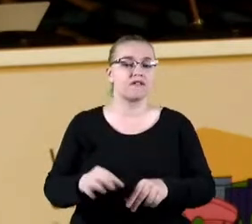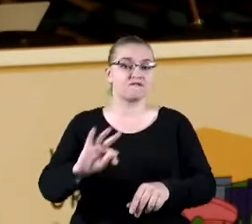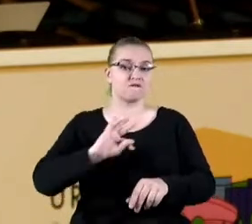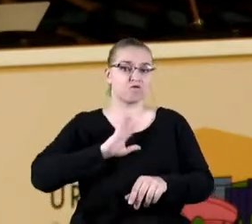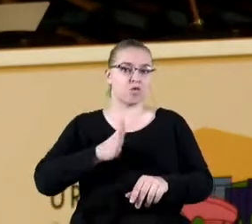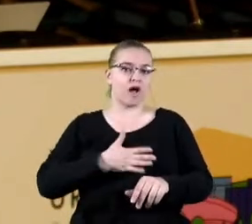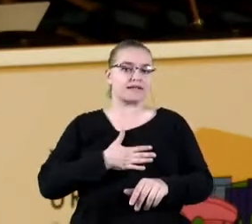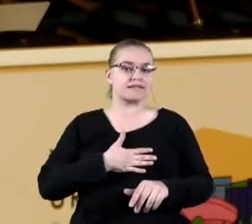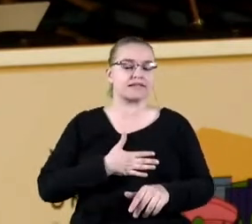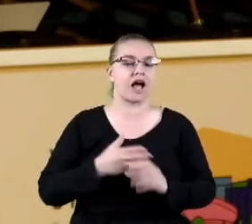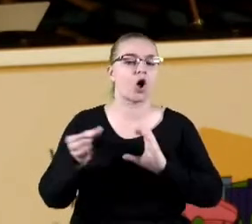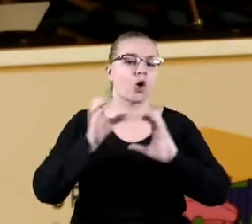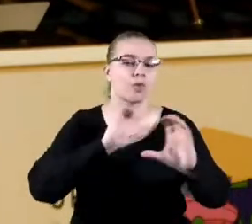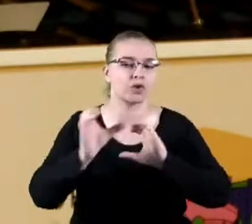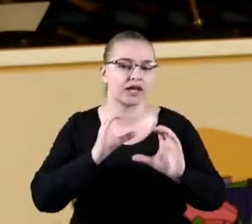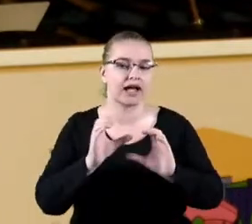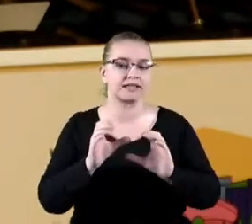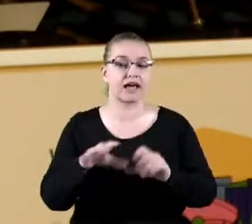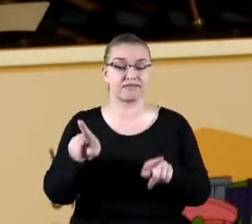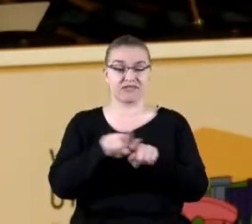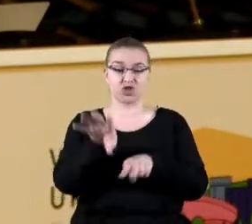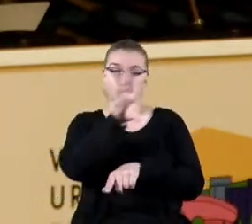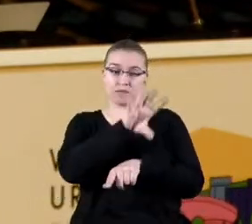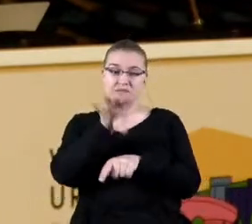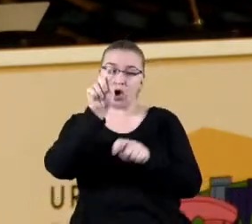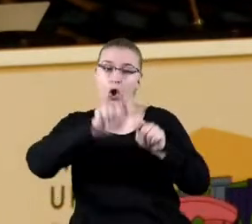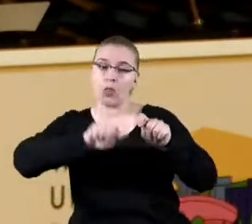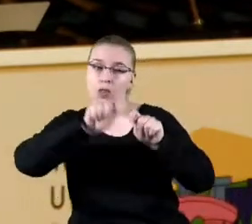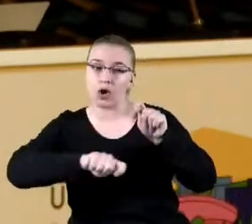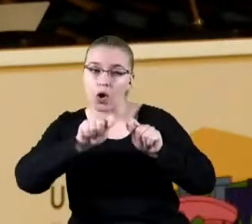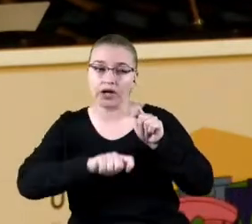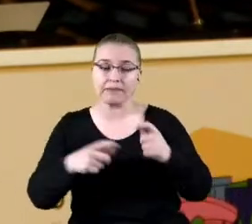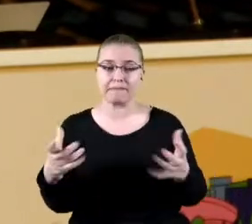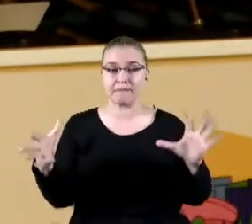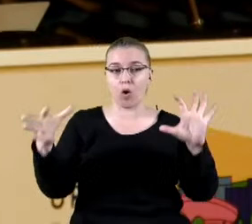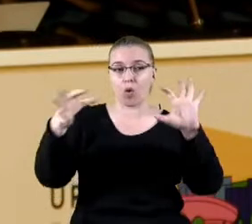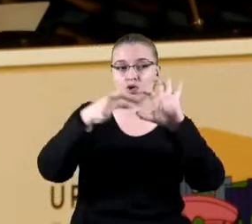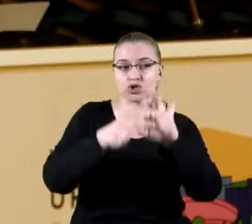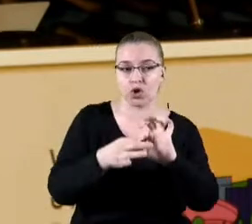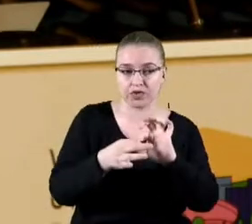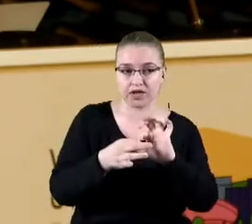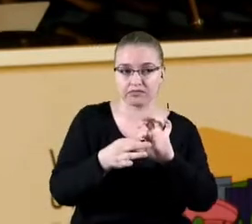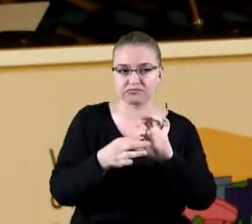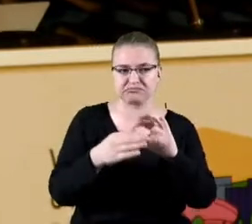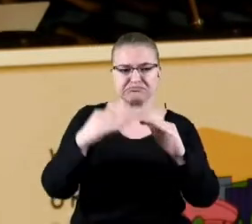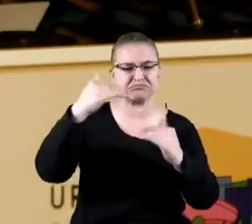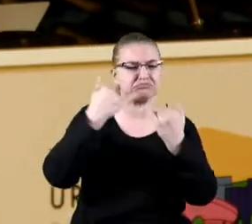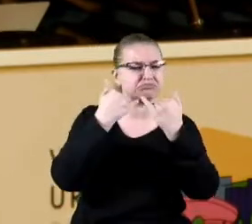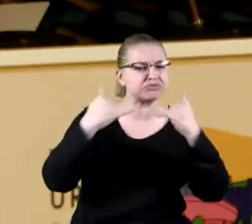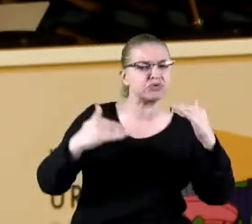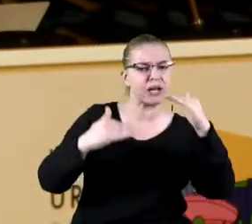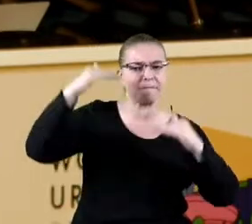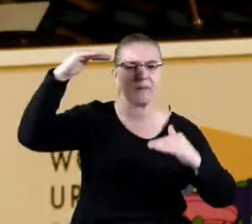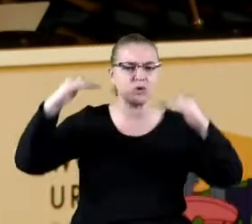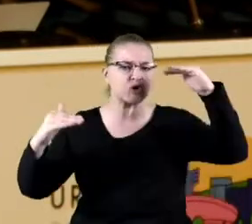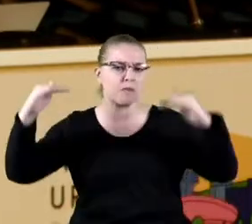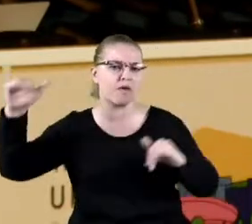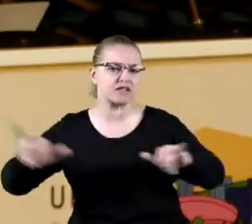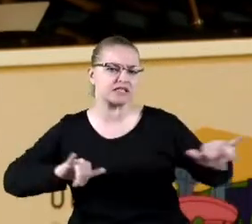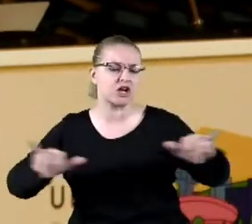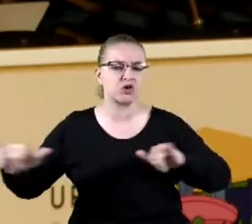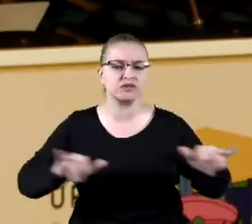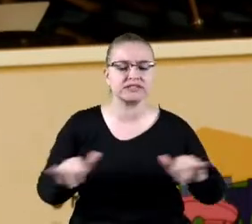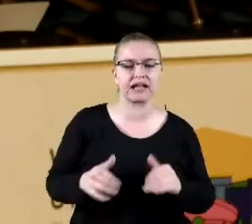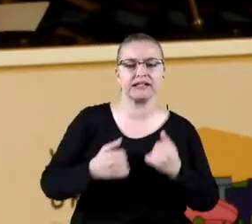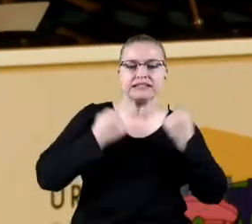communication, and monitoring linked to multi-level governance committed to social